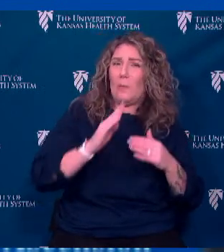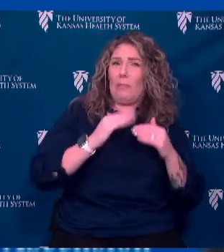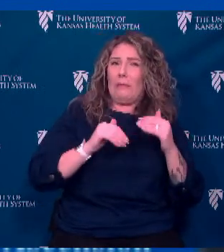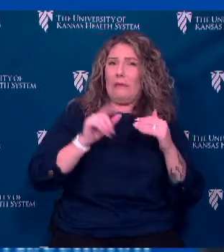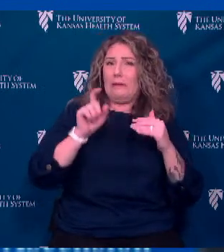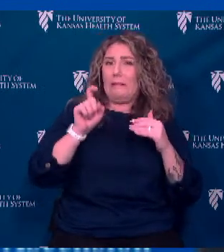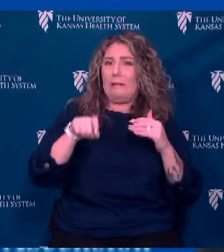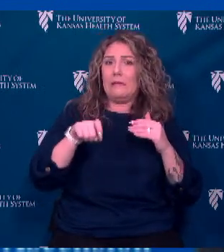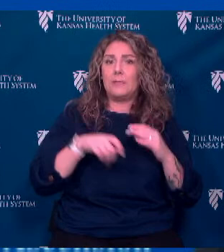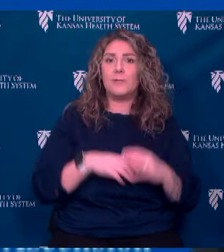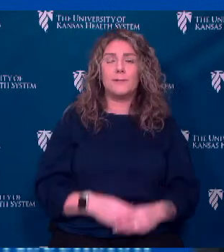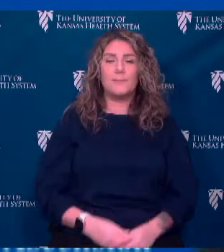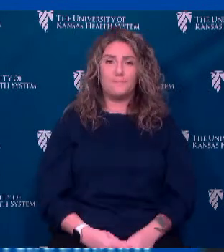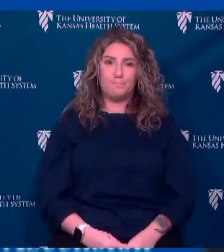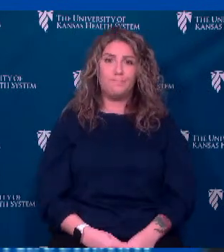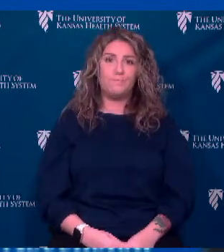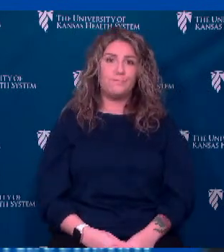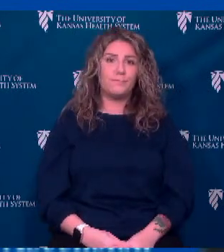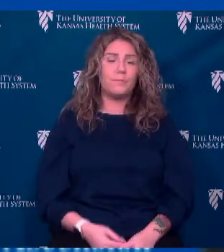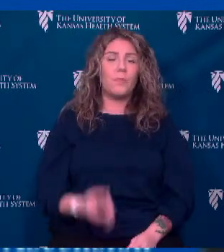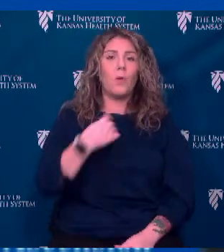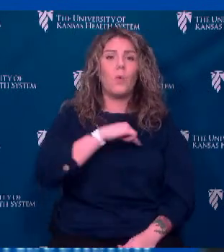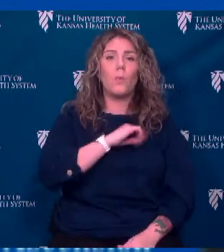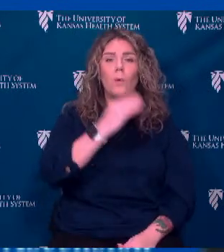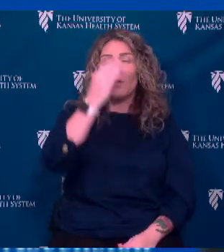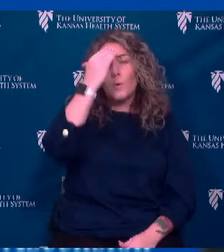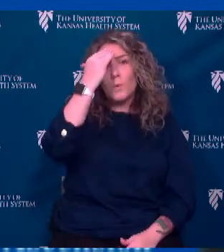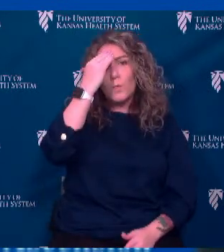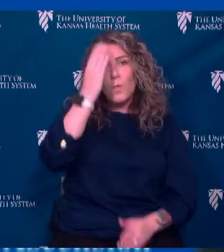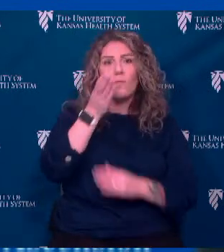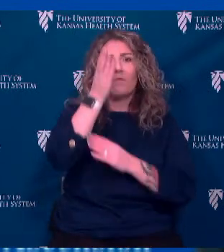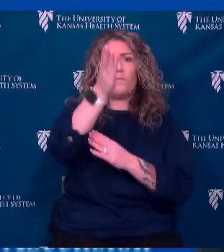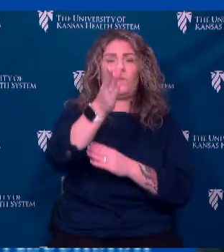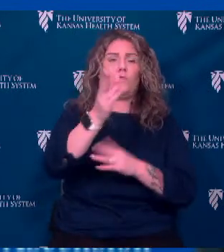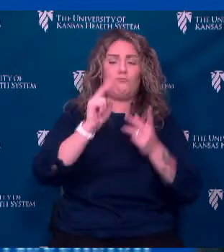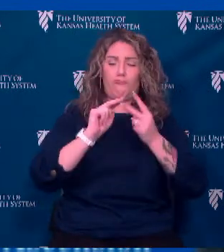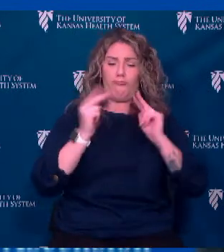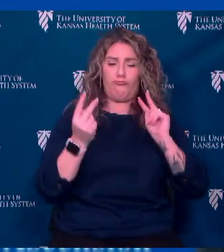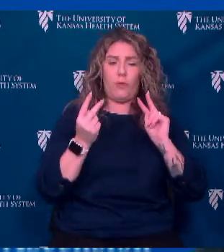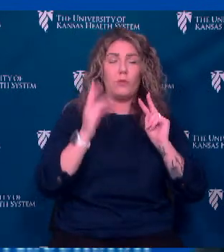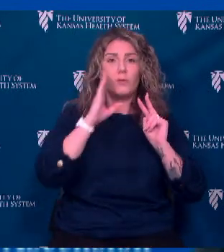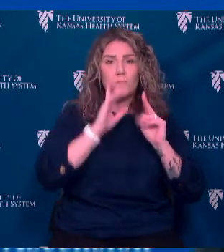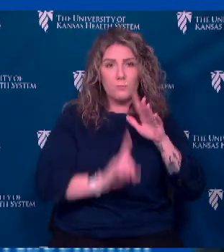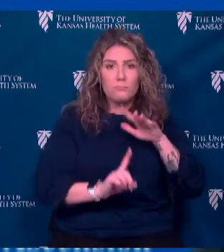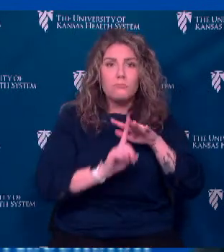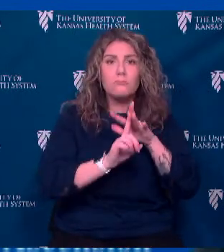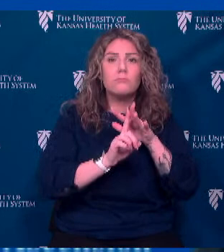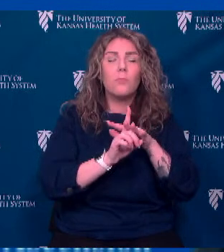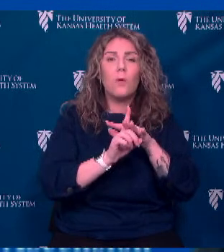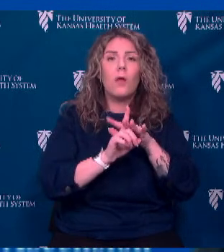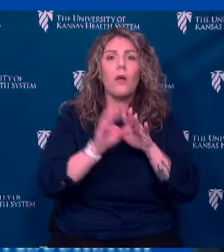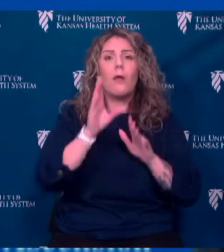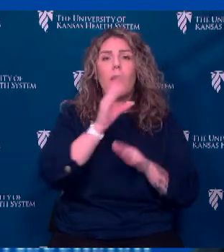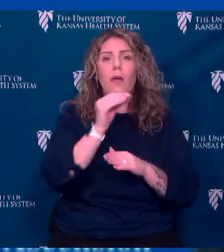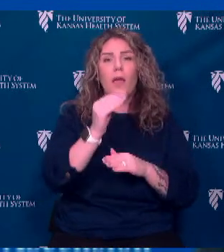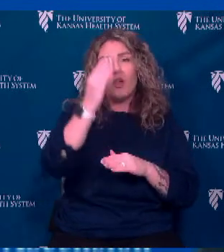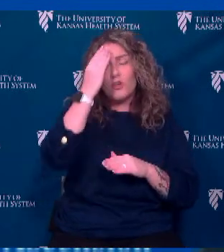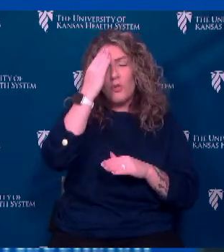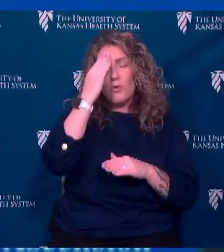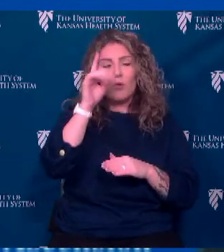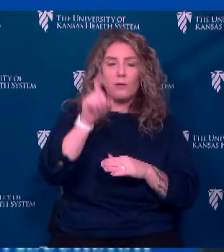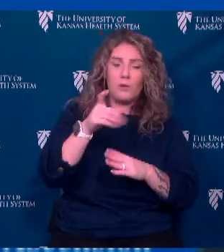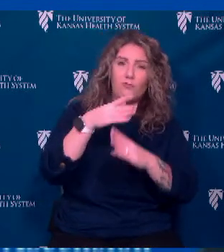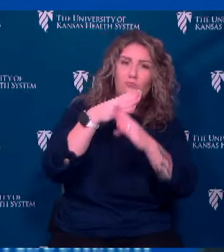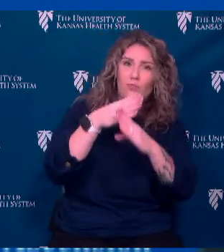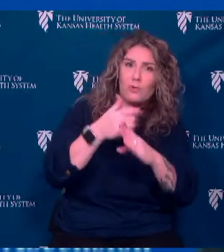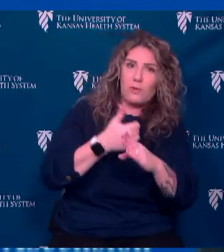be. We know future variants are coming, so we need to be aware and protect ourselves from our waning immunity